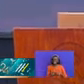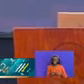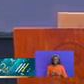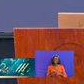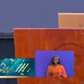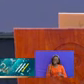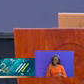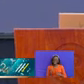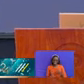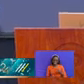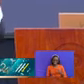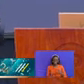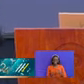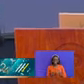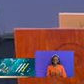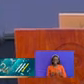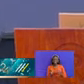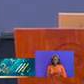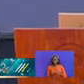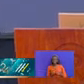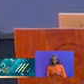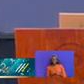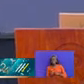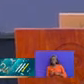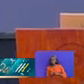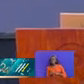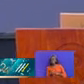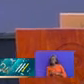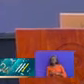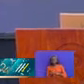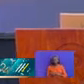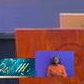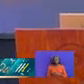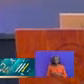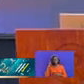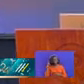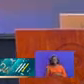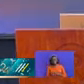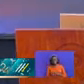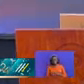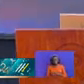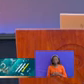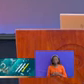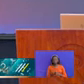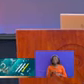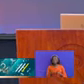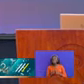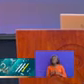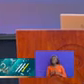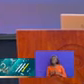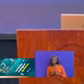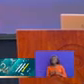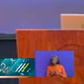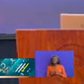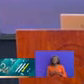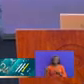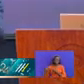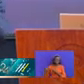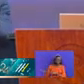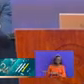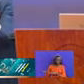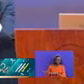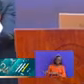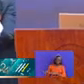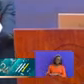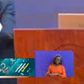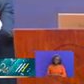eternity in mind that's a man-made Idol the day we lose the vibration of Eternity success will